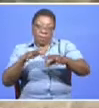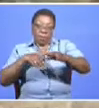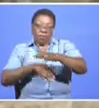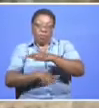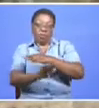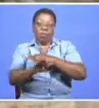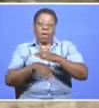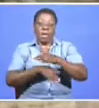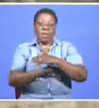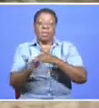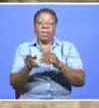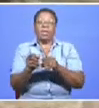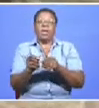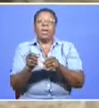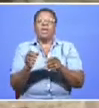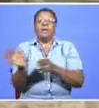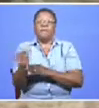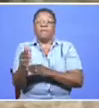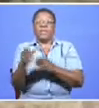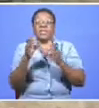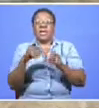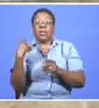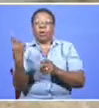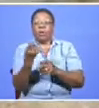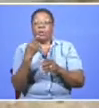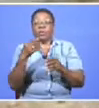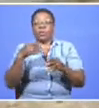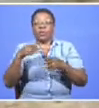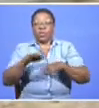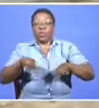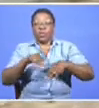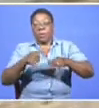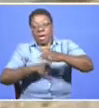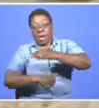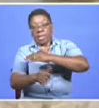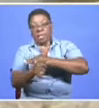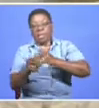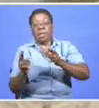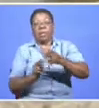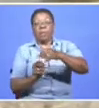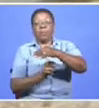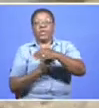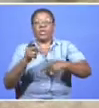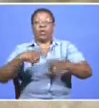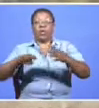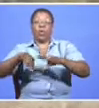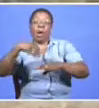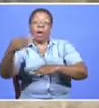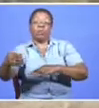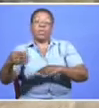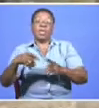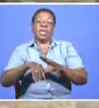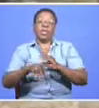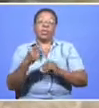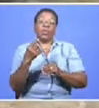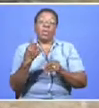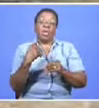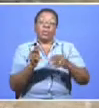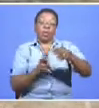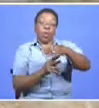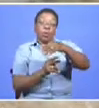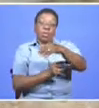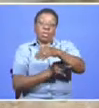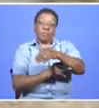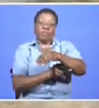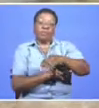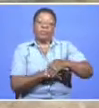upside down U, like a tunnel. And so if a culvert is just an anecdote for a tunnel, you have a series of tunnels, and you